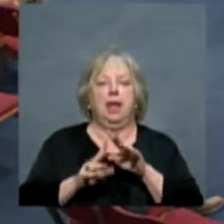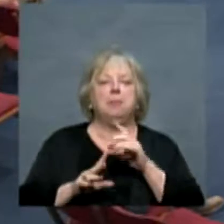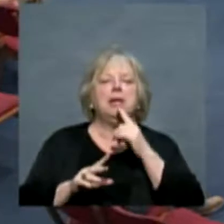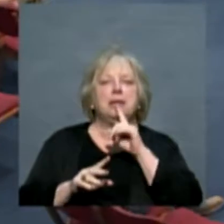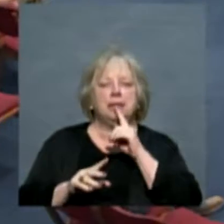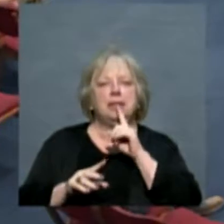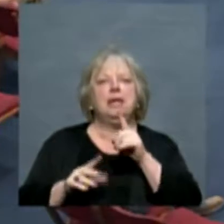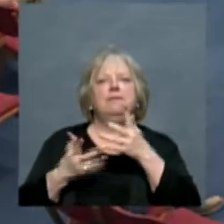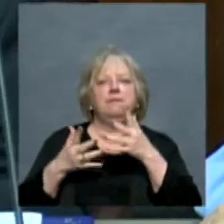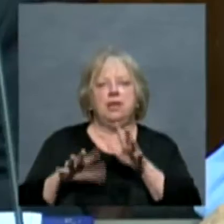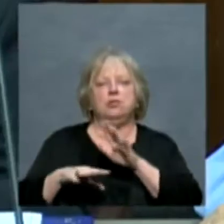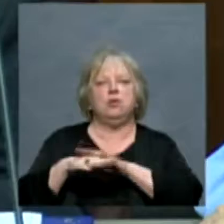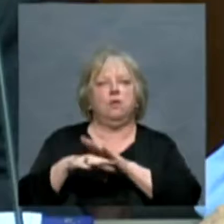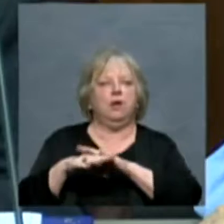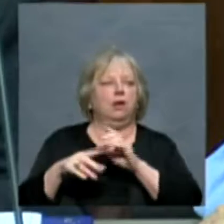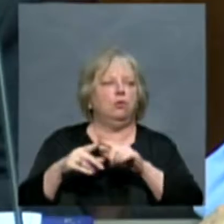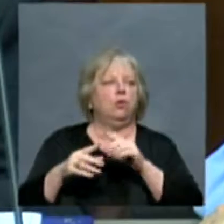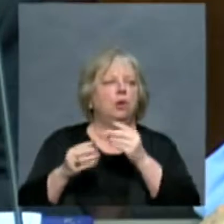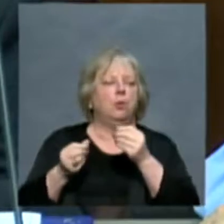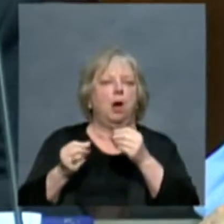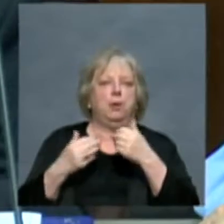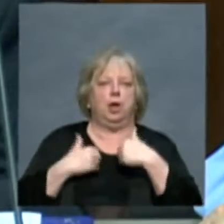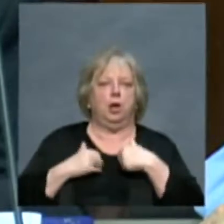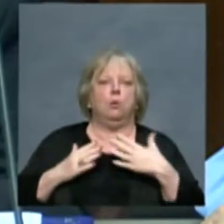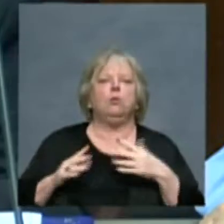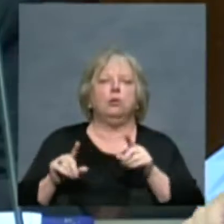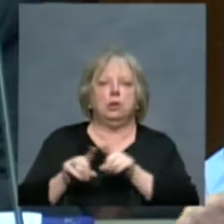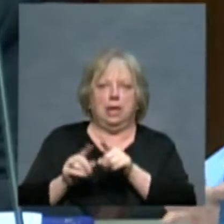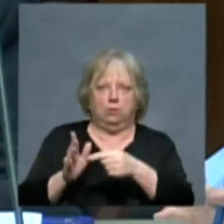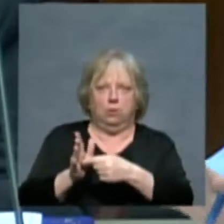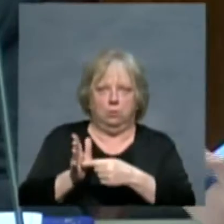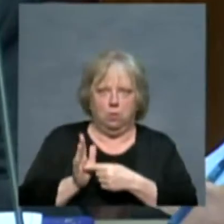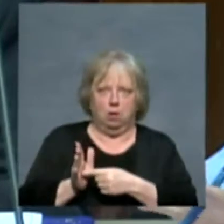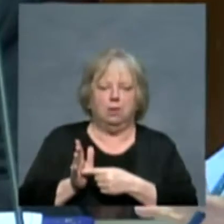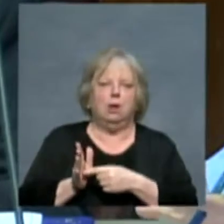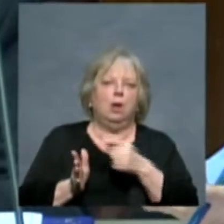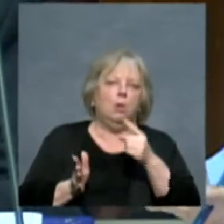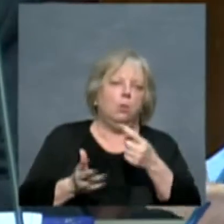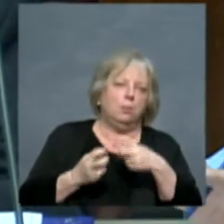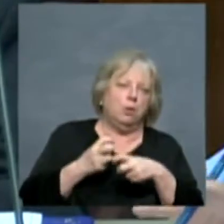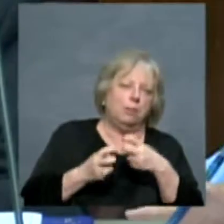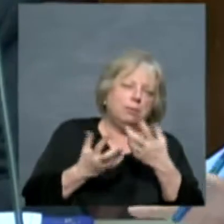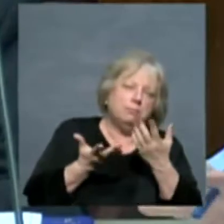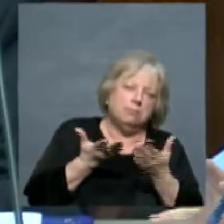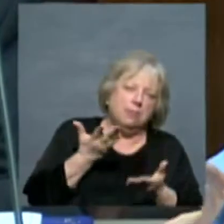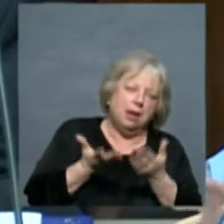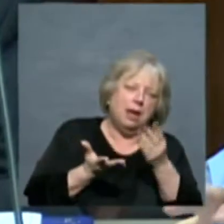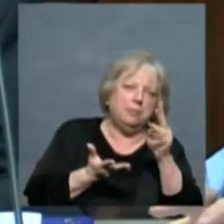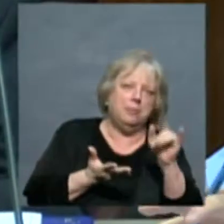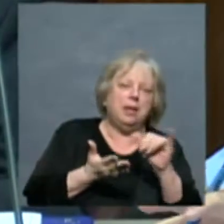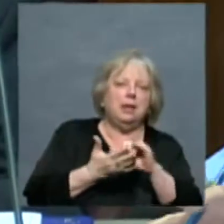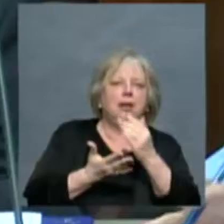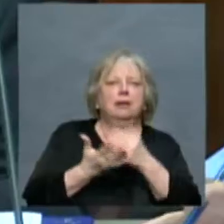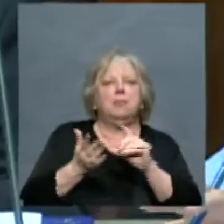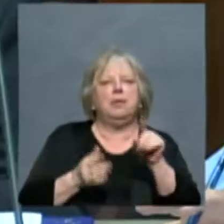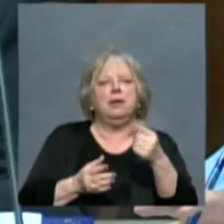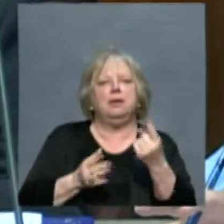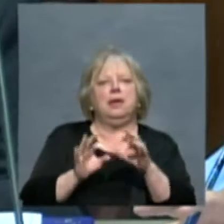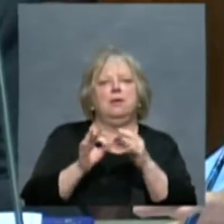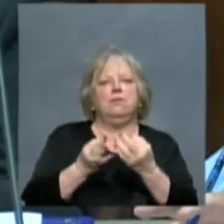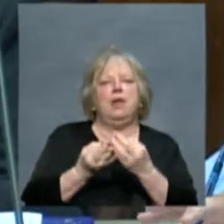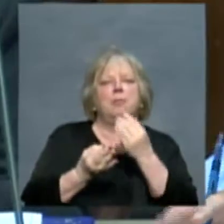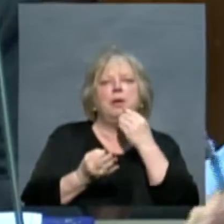notification to the surrounding property owners as required. Okay. One of the problems might be that some of the single-family homes may not